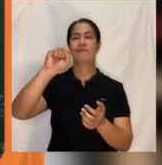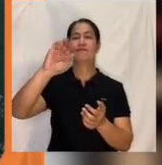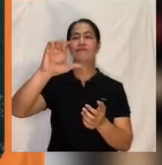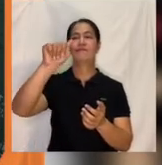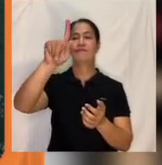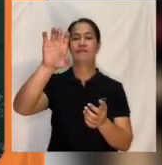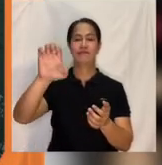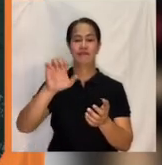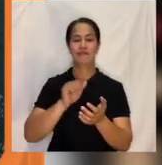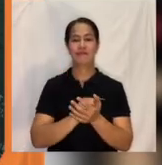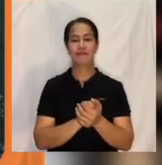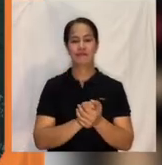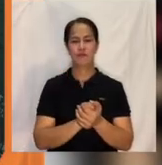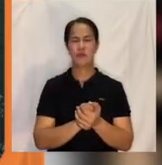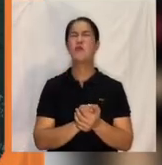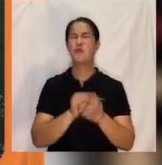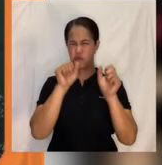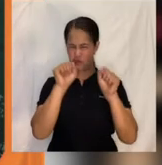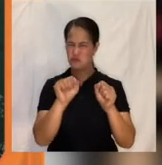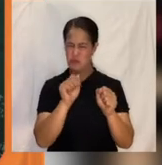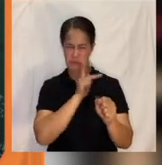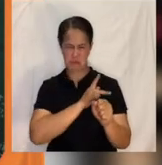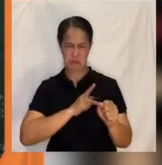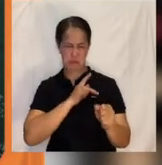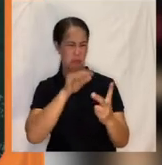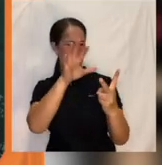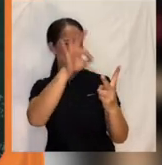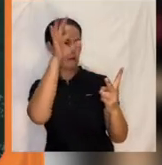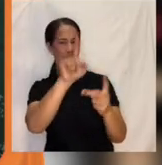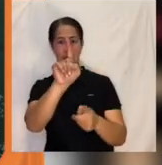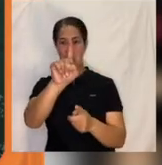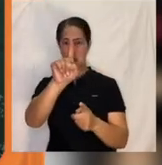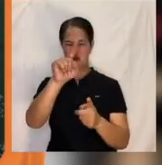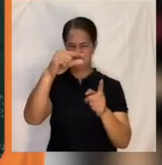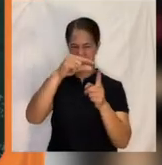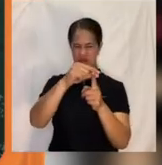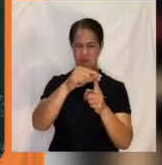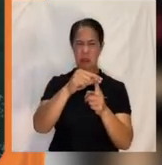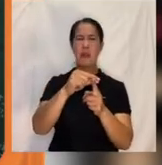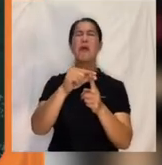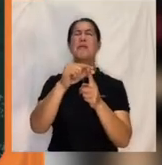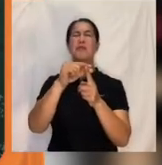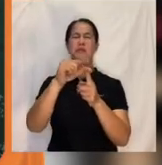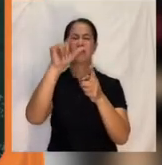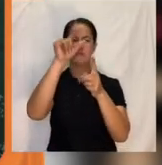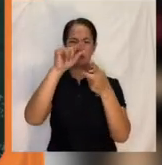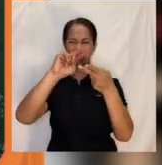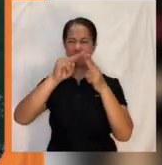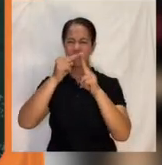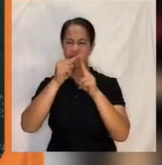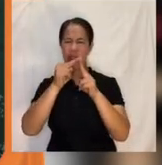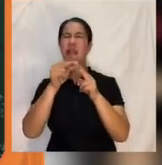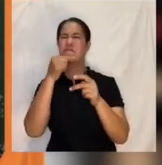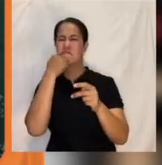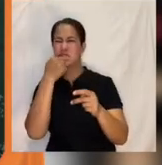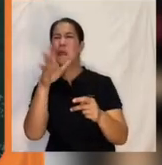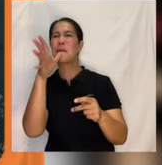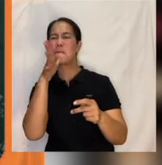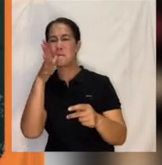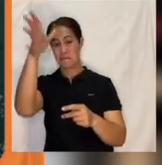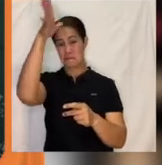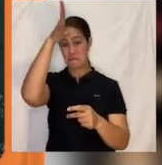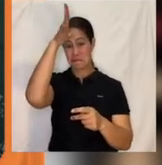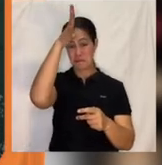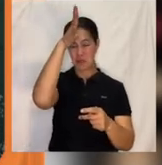scale. Could you please choose at least one word from the word search puzzle and tell your mom,